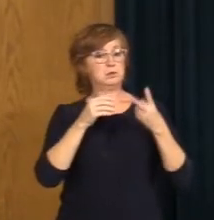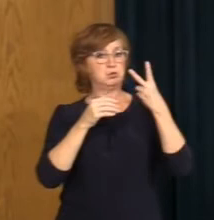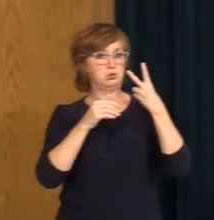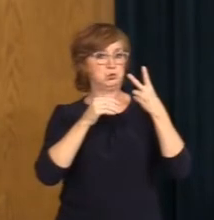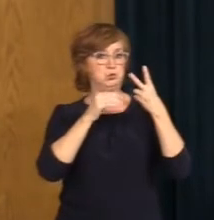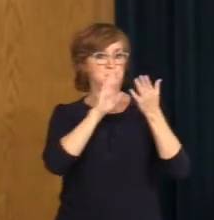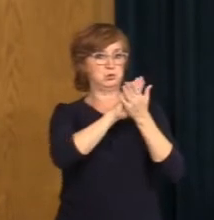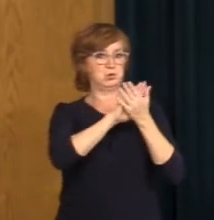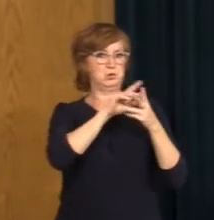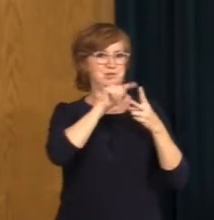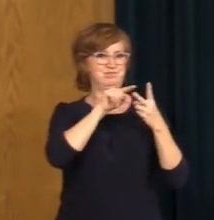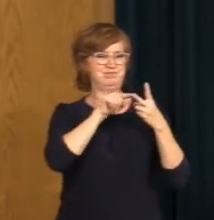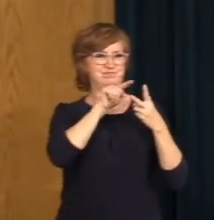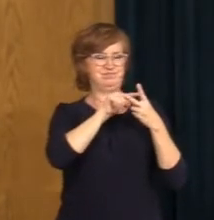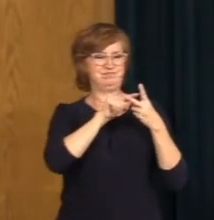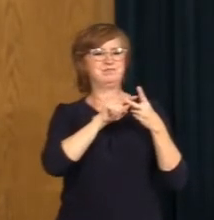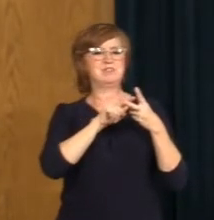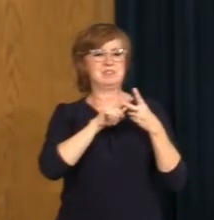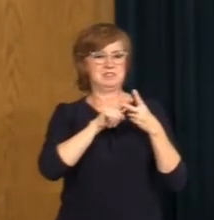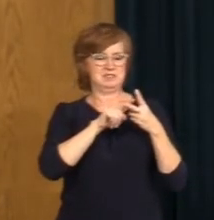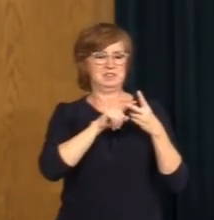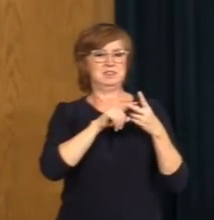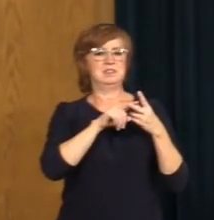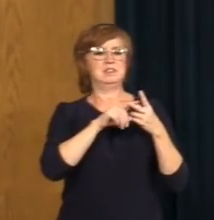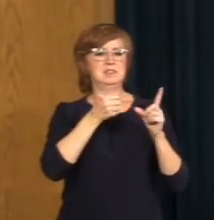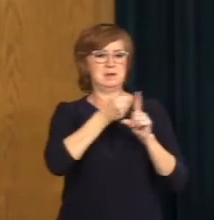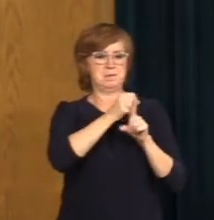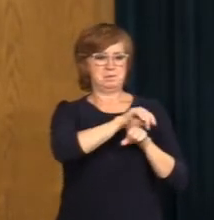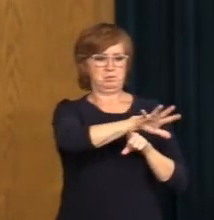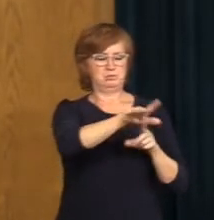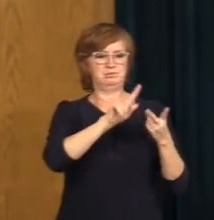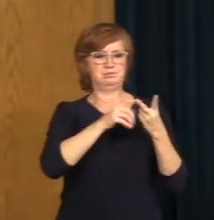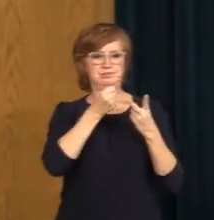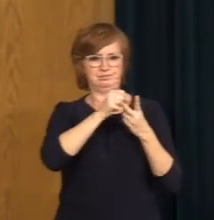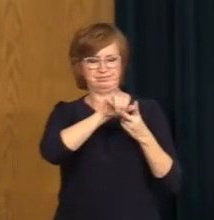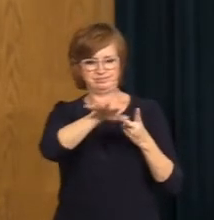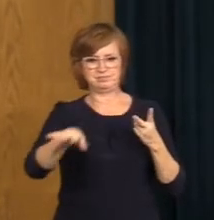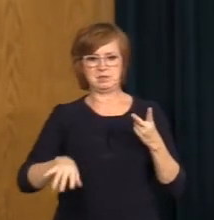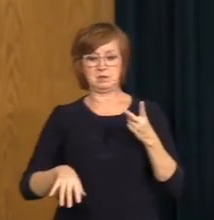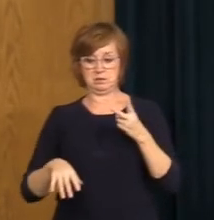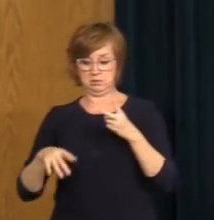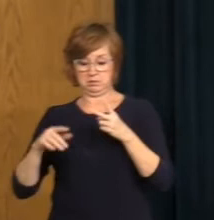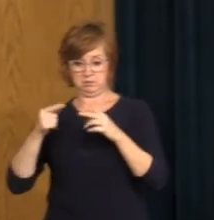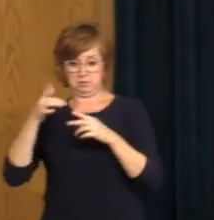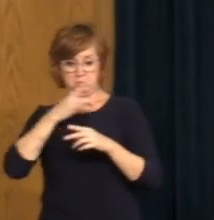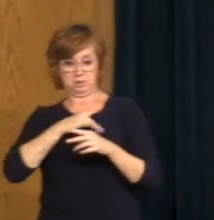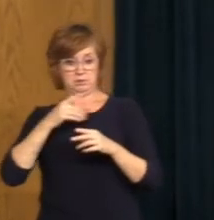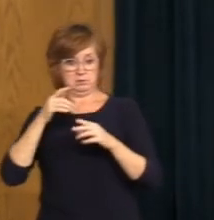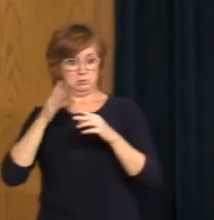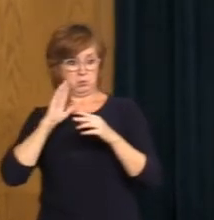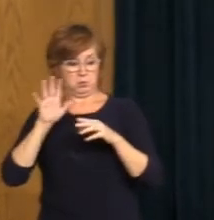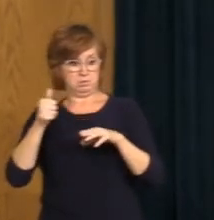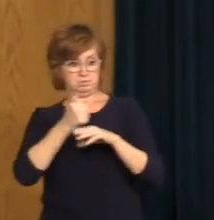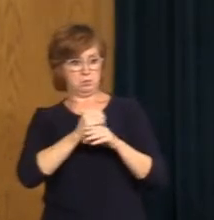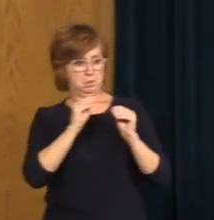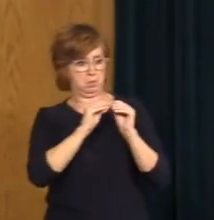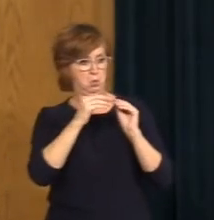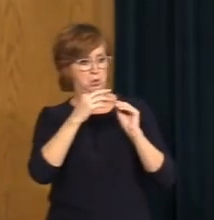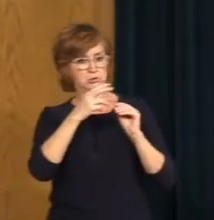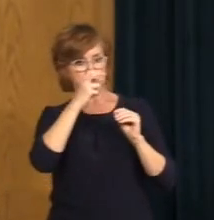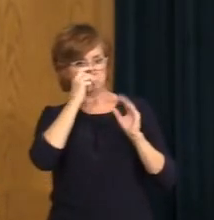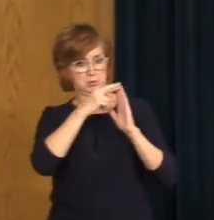the province considering putting more guidelines in place for teachers, parents, students? Would that be something you would